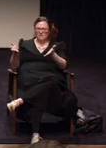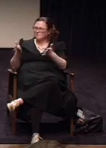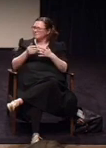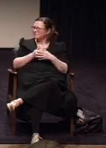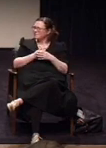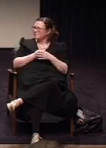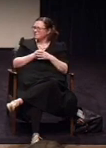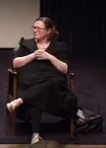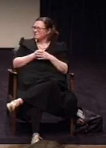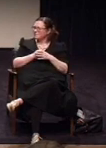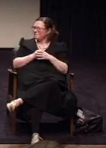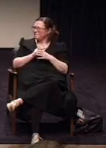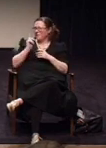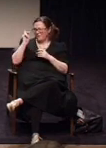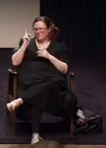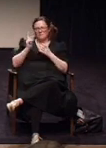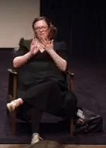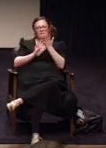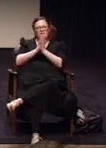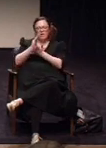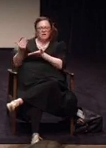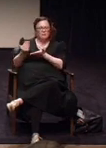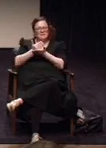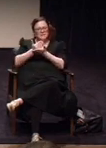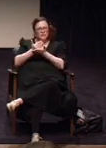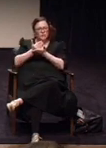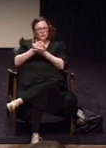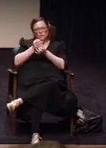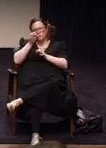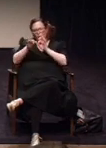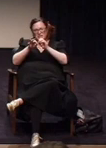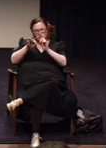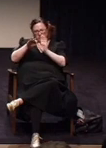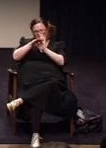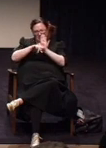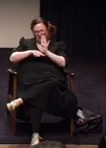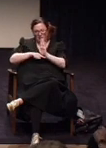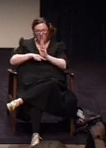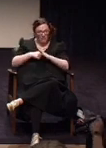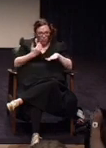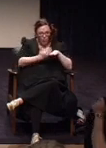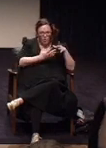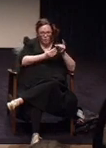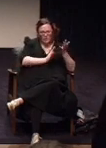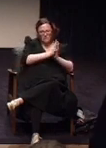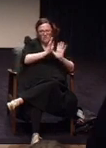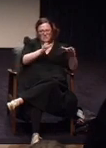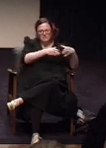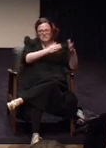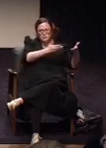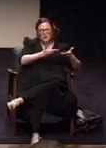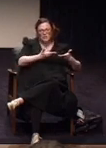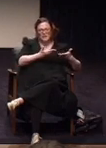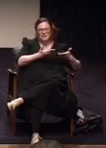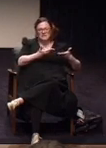of the fire rescue service question tree. So we developed it together with fire rescue services. Not all